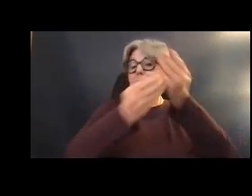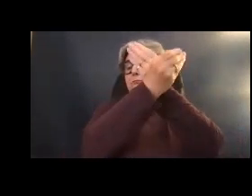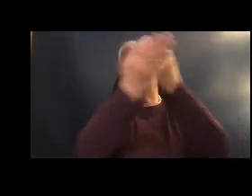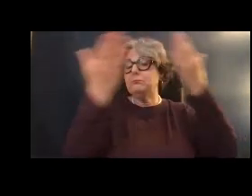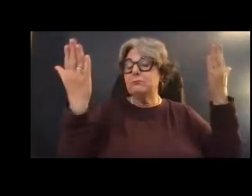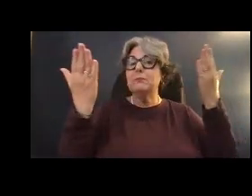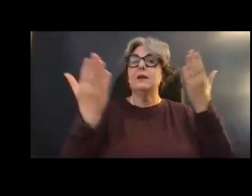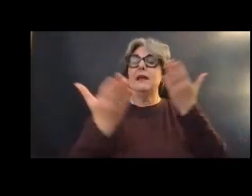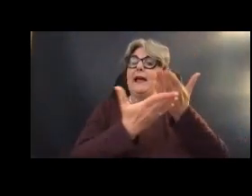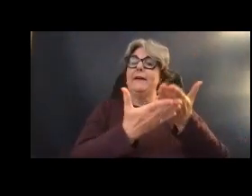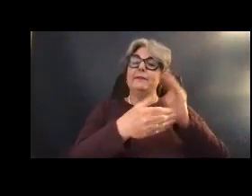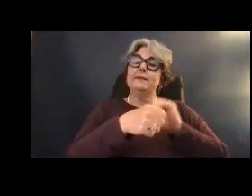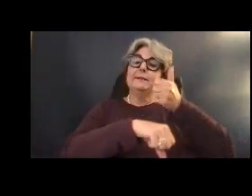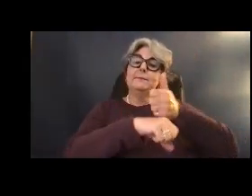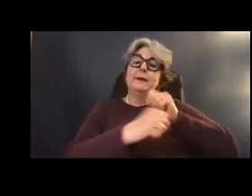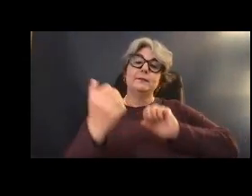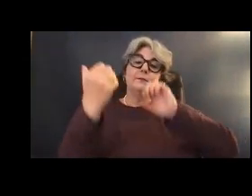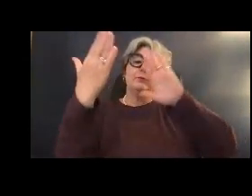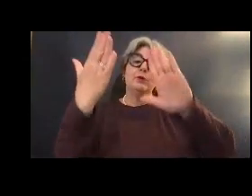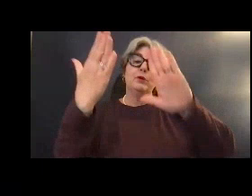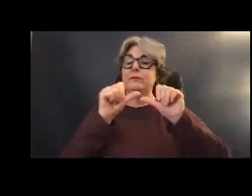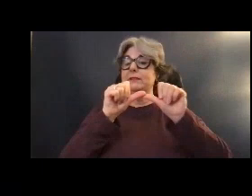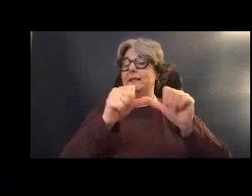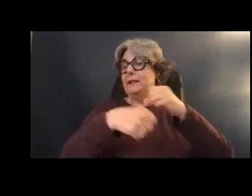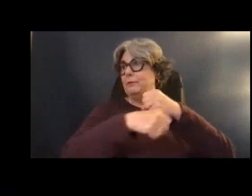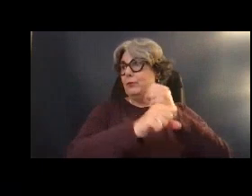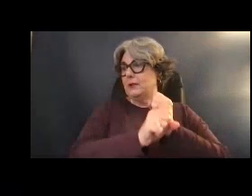innovative, evidence-based approaches for sustainable